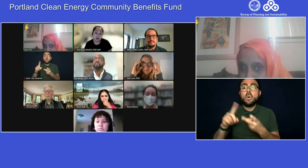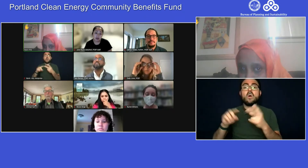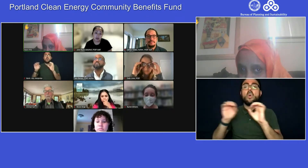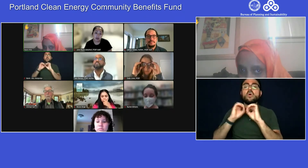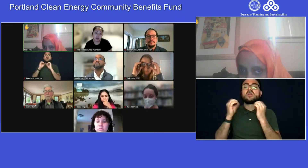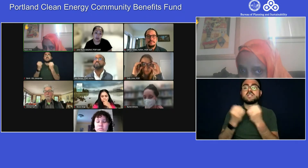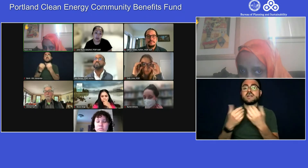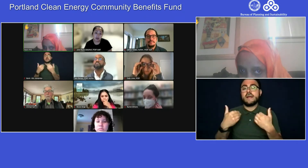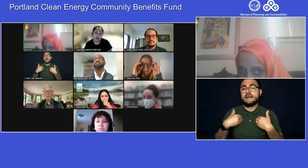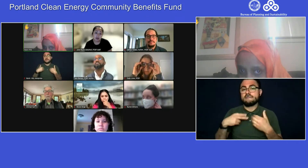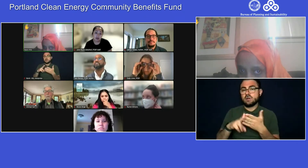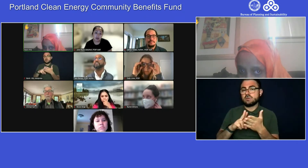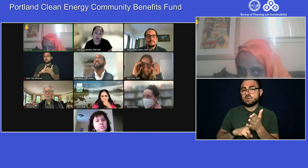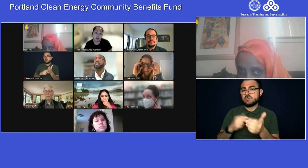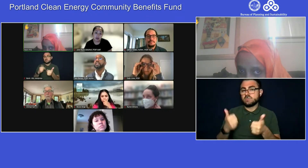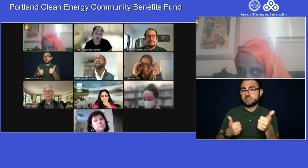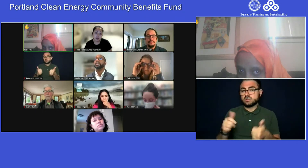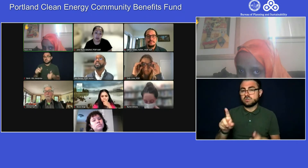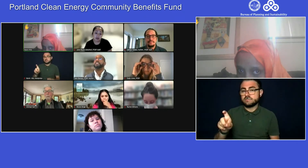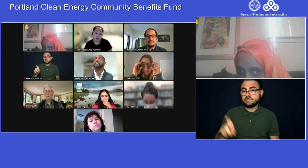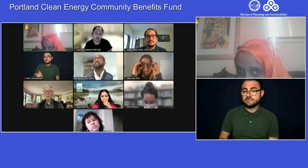with?